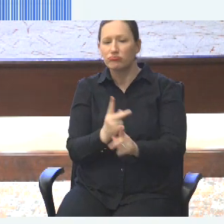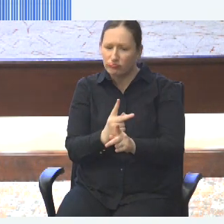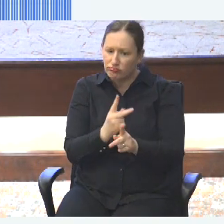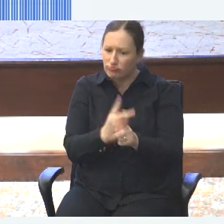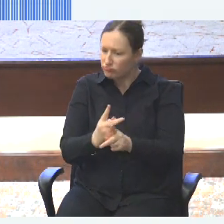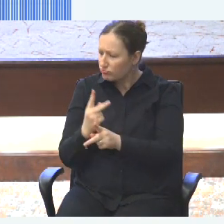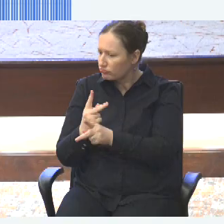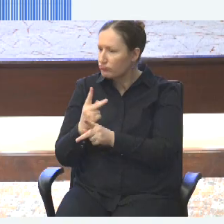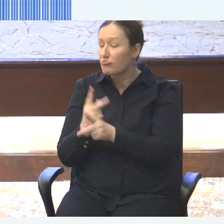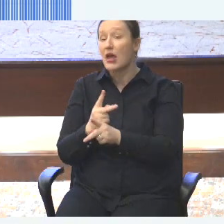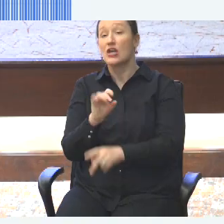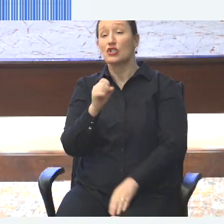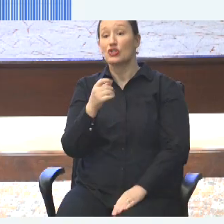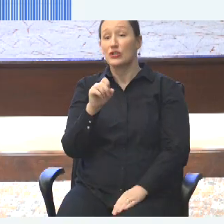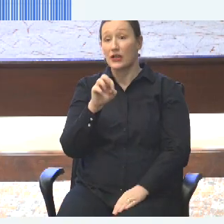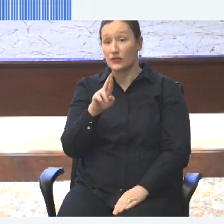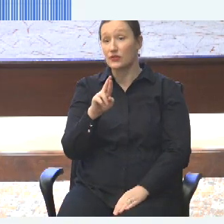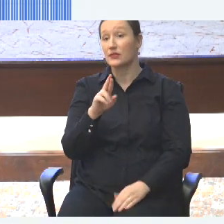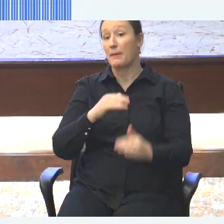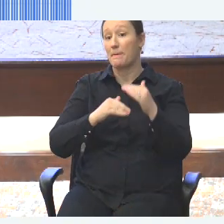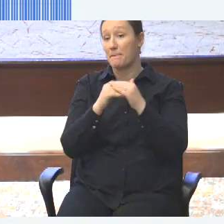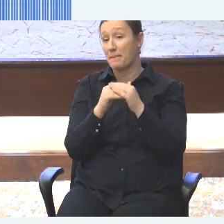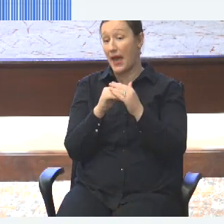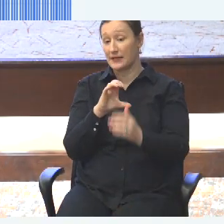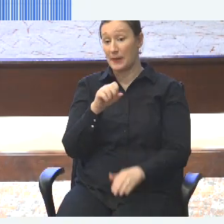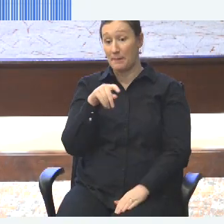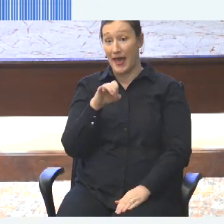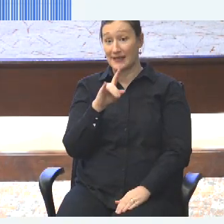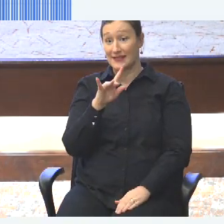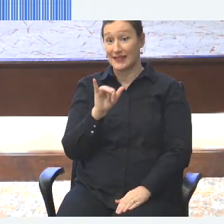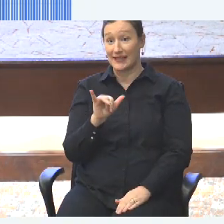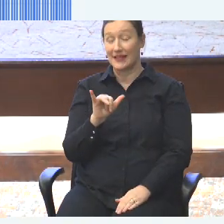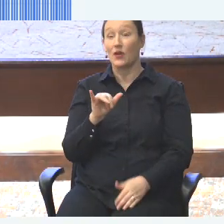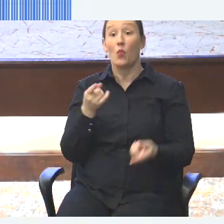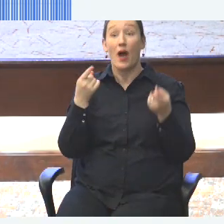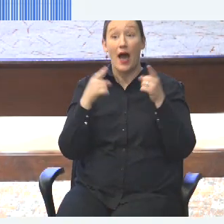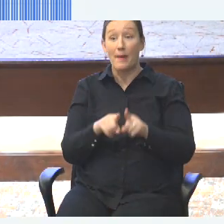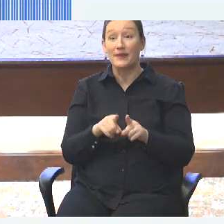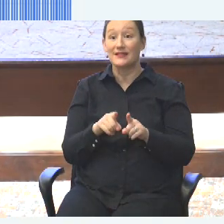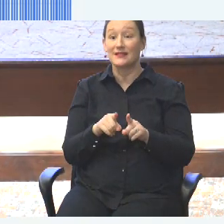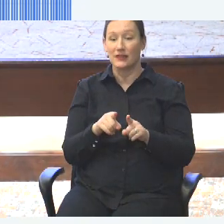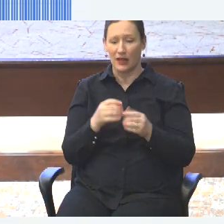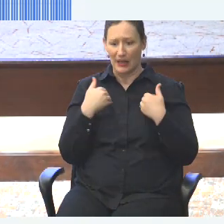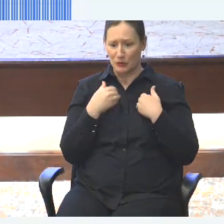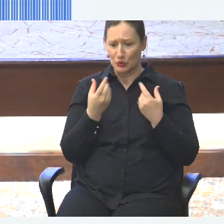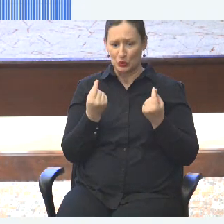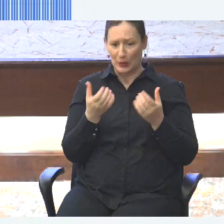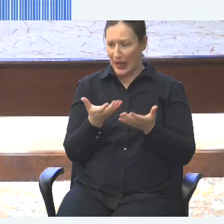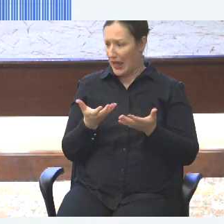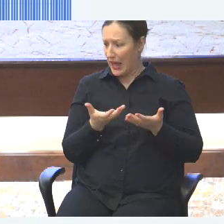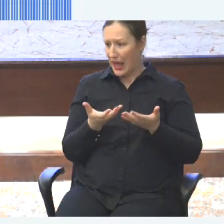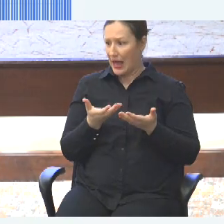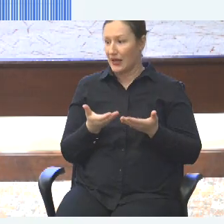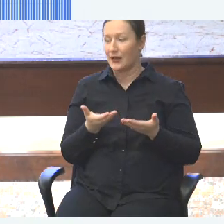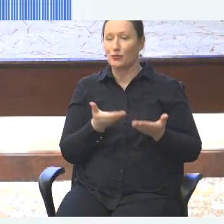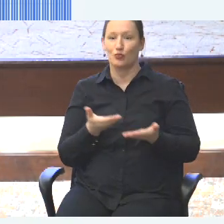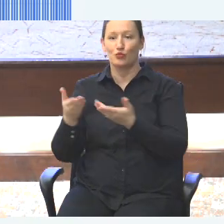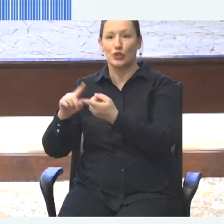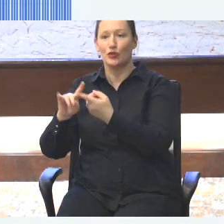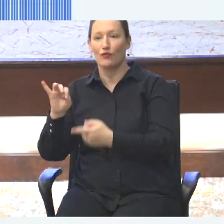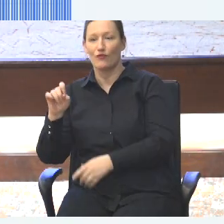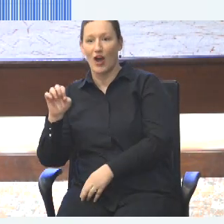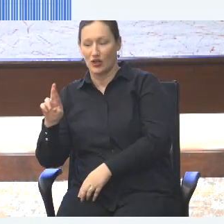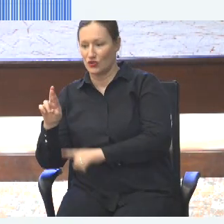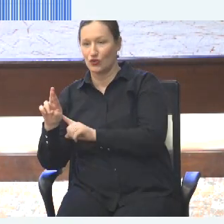When the shelter's at max capacity, where do the animals go? So many go to foster. Fosters are an integral part of the animal